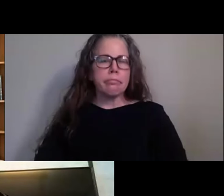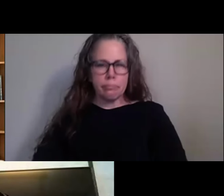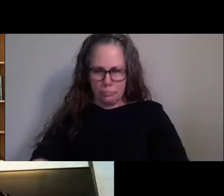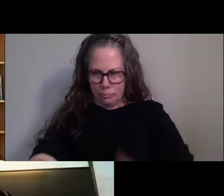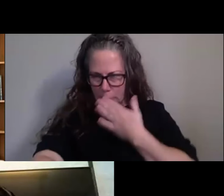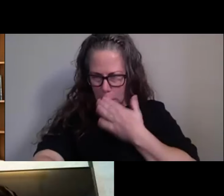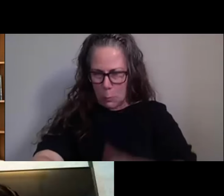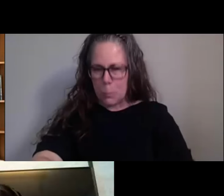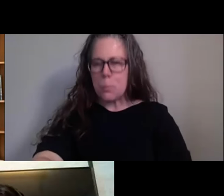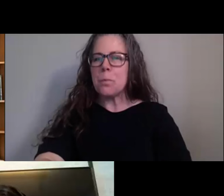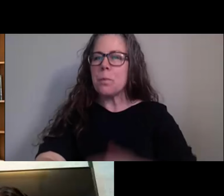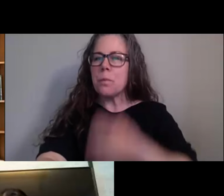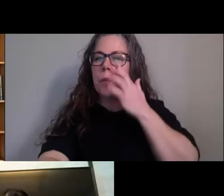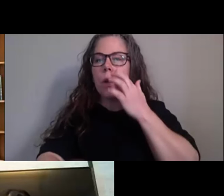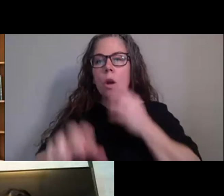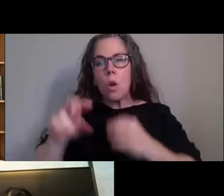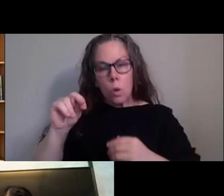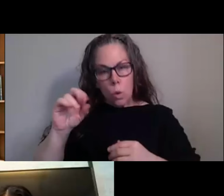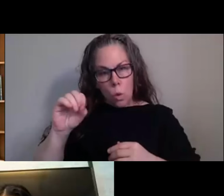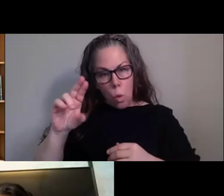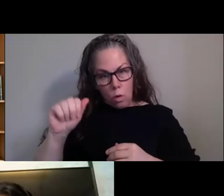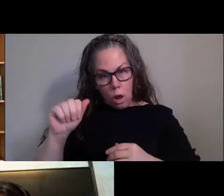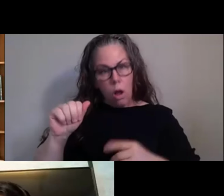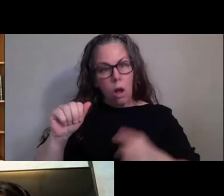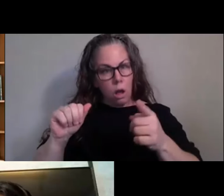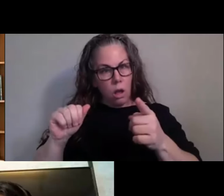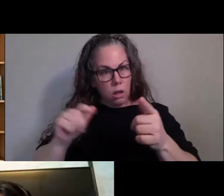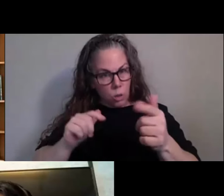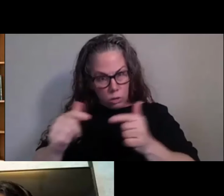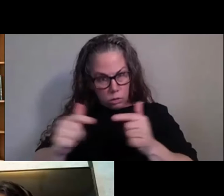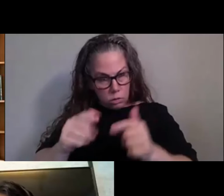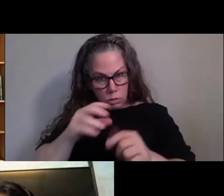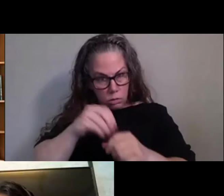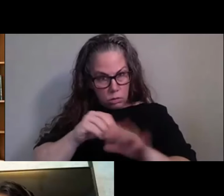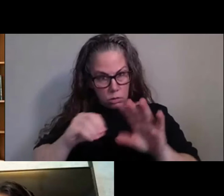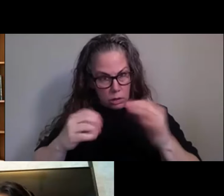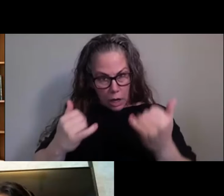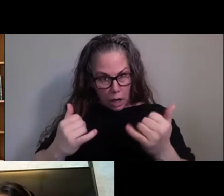Thanks, Tom. And Nora will also be participating. Nora, I don't know if there's anything you want to add.